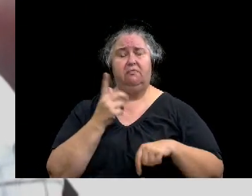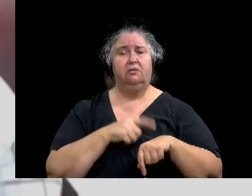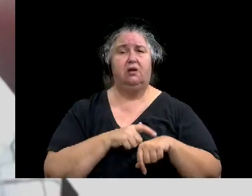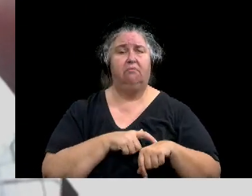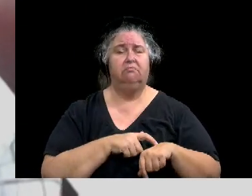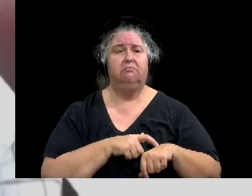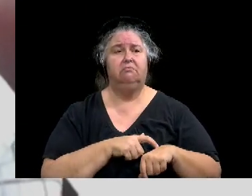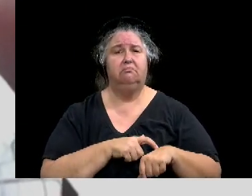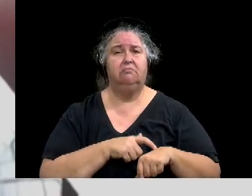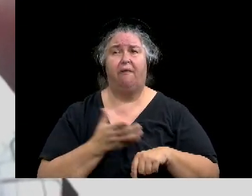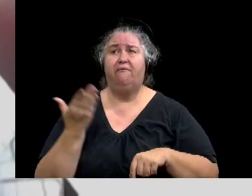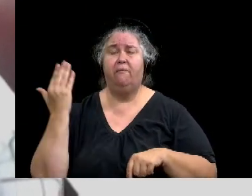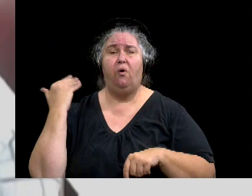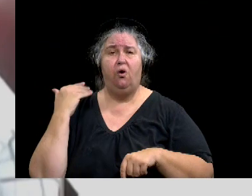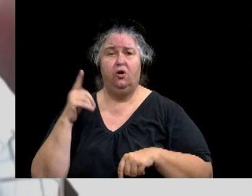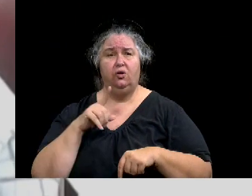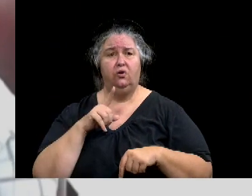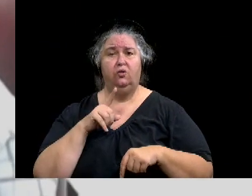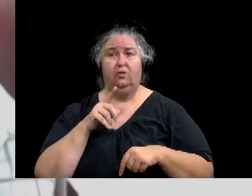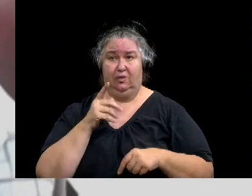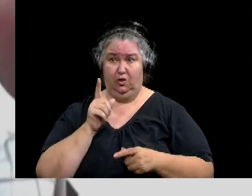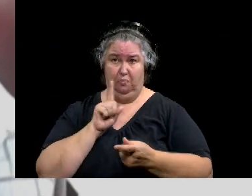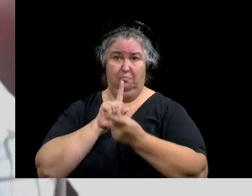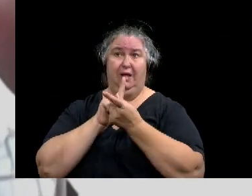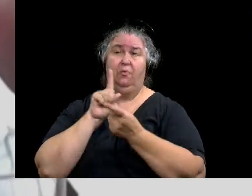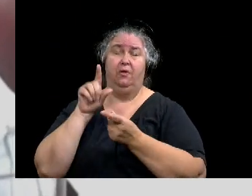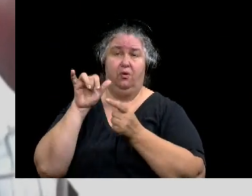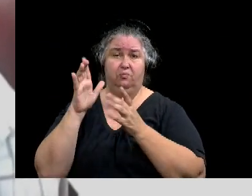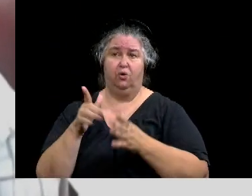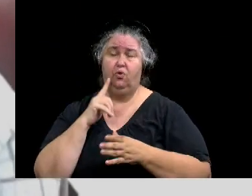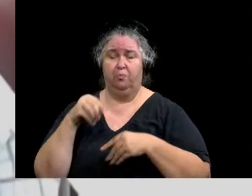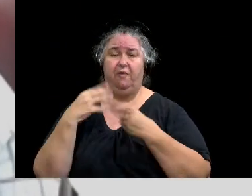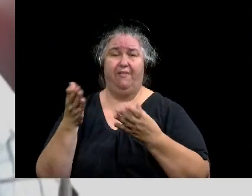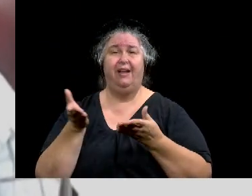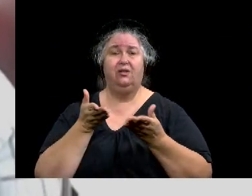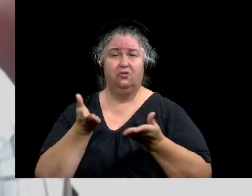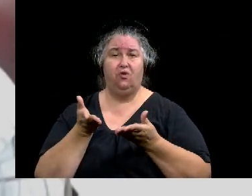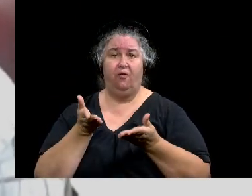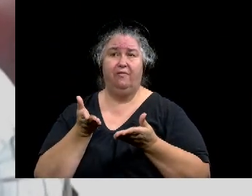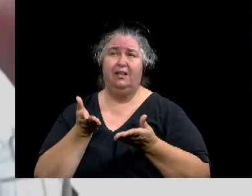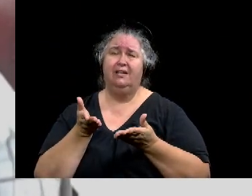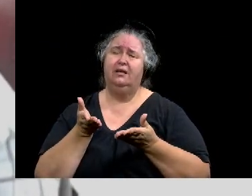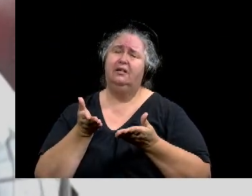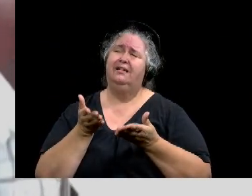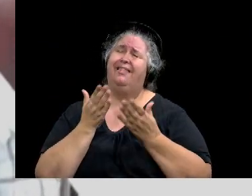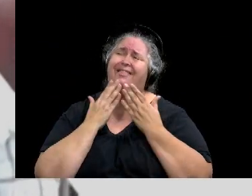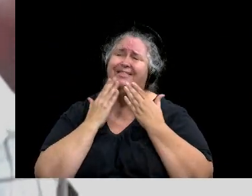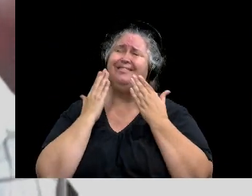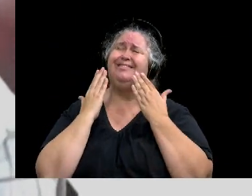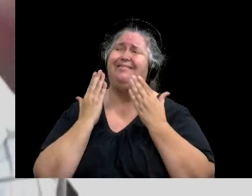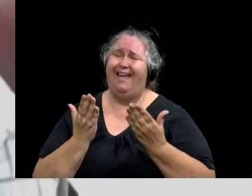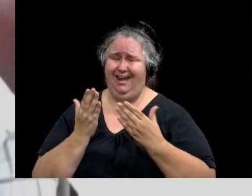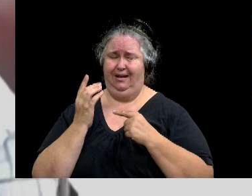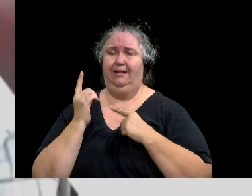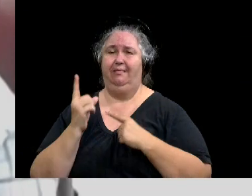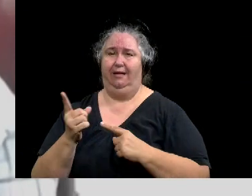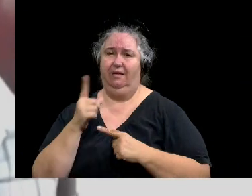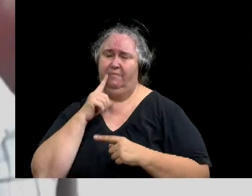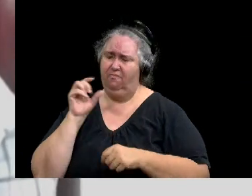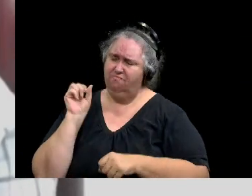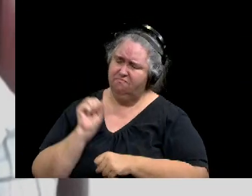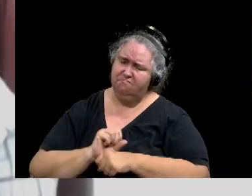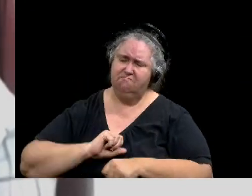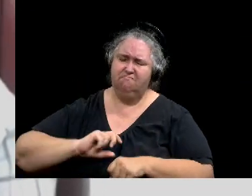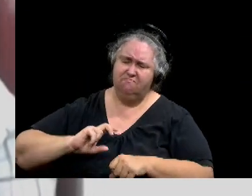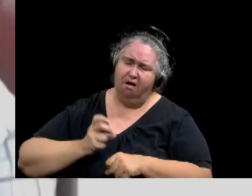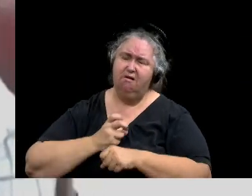before, if you run into one of these folks who is providing the service, give them a big thank you. They have been working long and